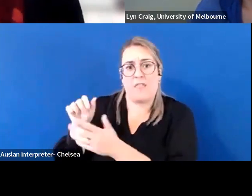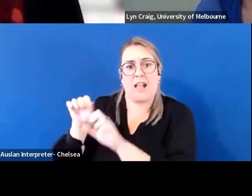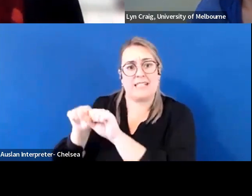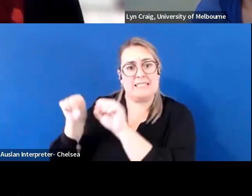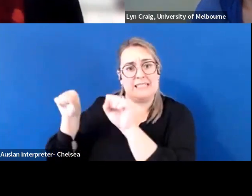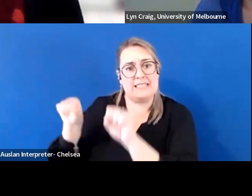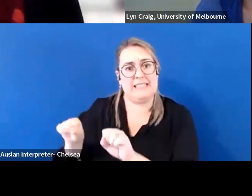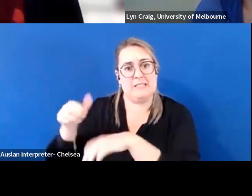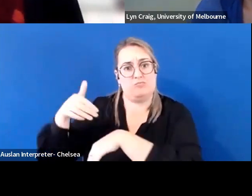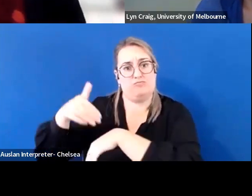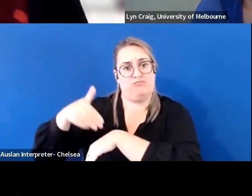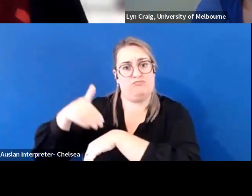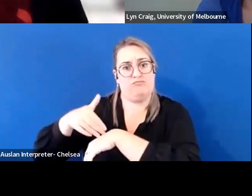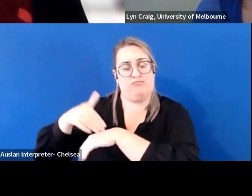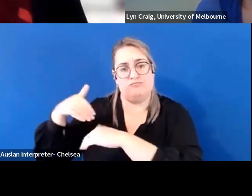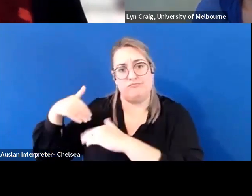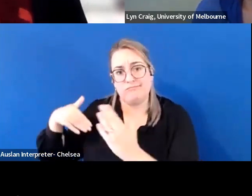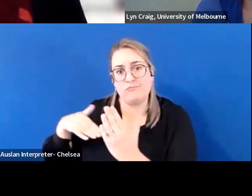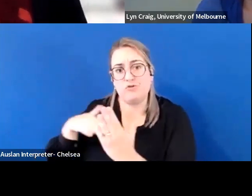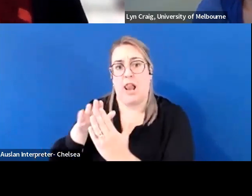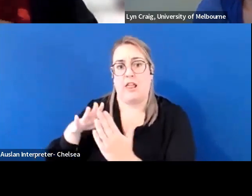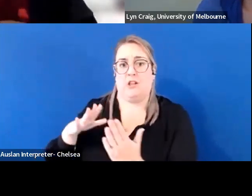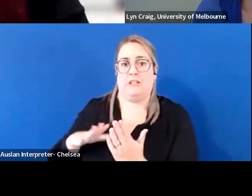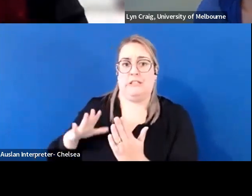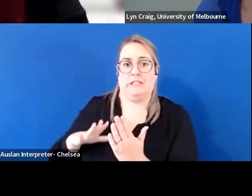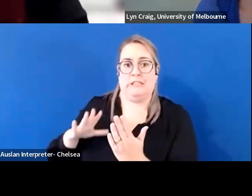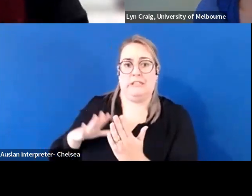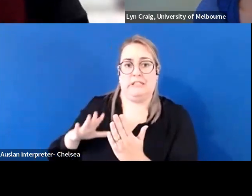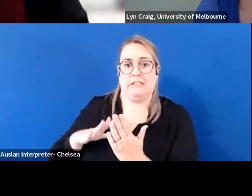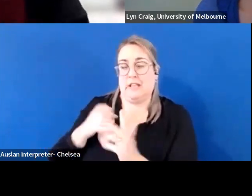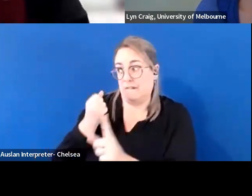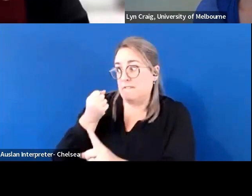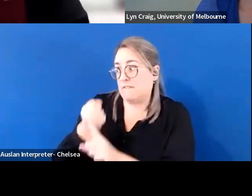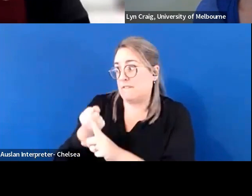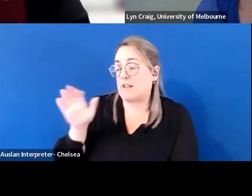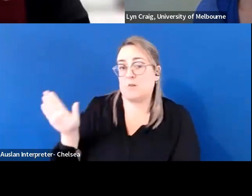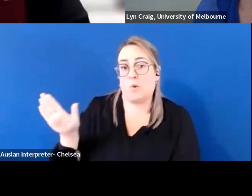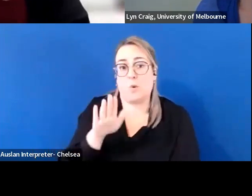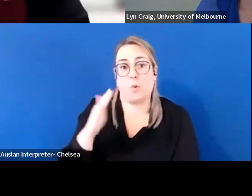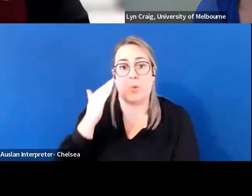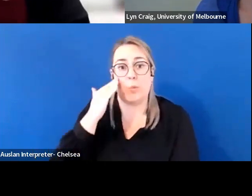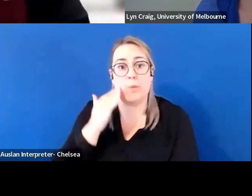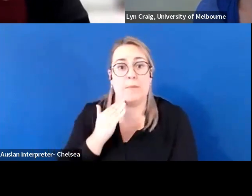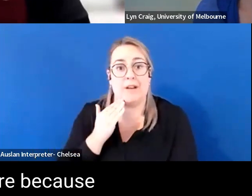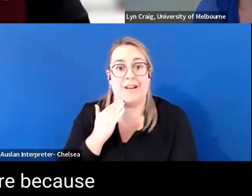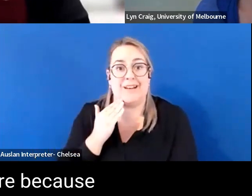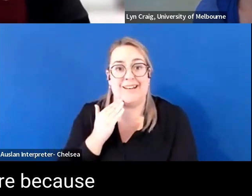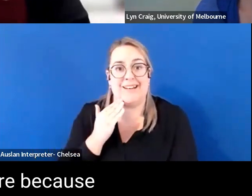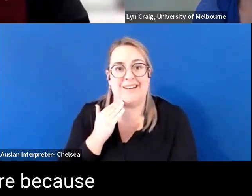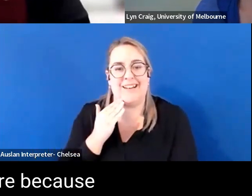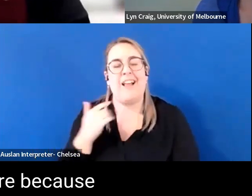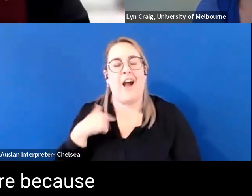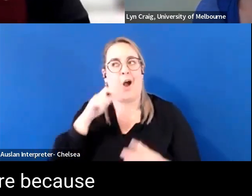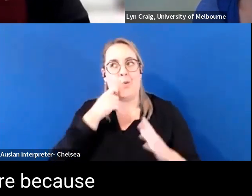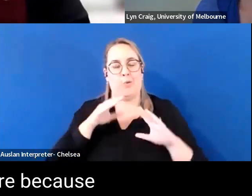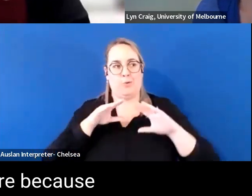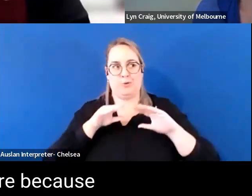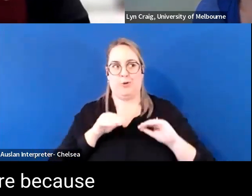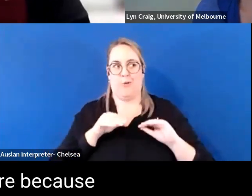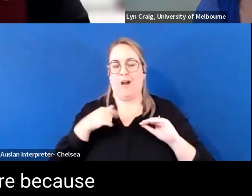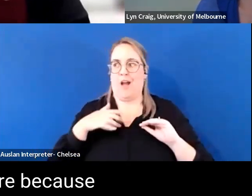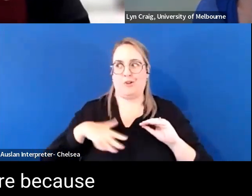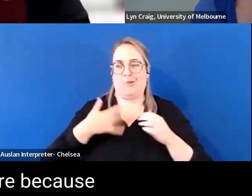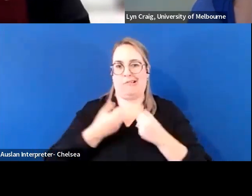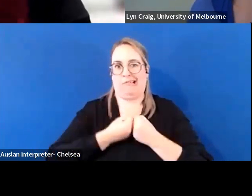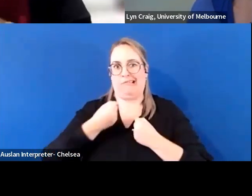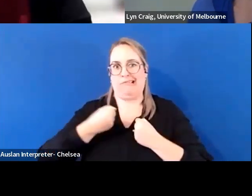challenge that affects all of our women. And I think, yeah, that's, anyway, I'll stop there because otherwise I'll just carry